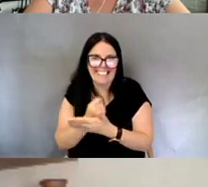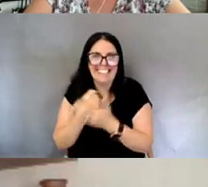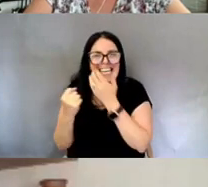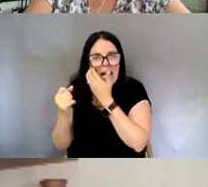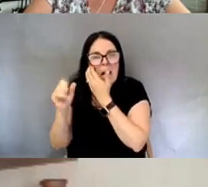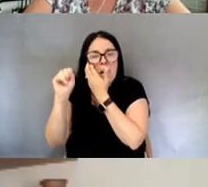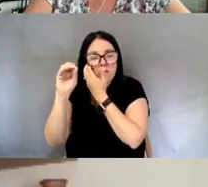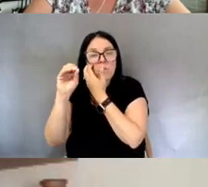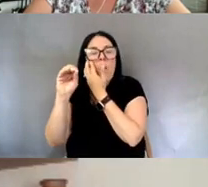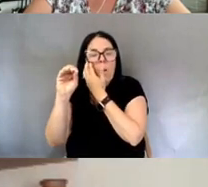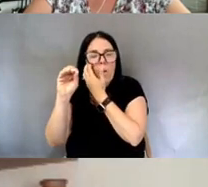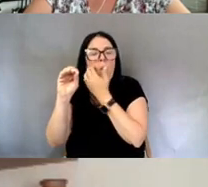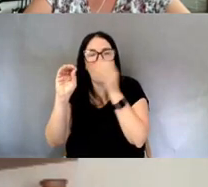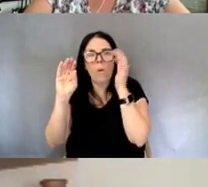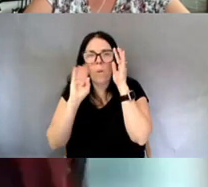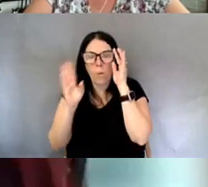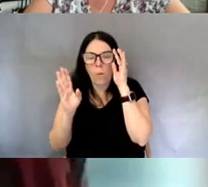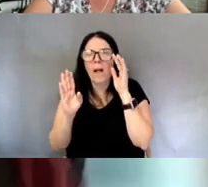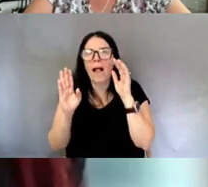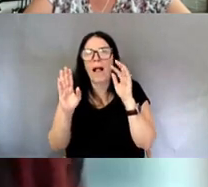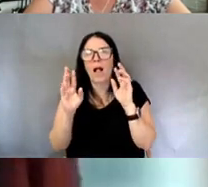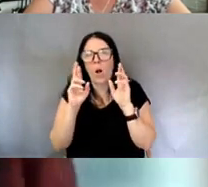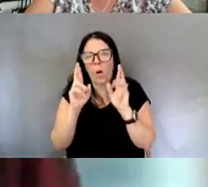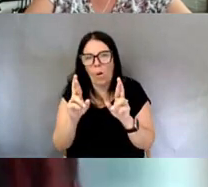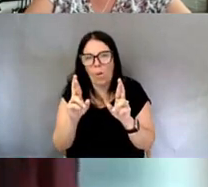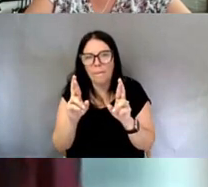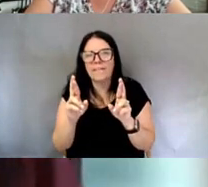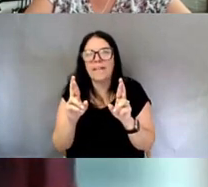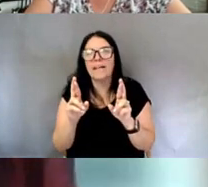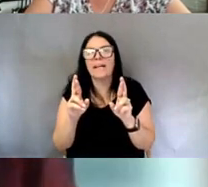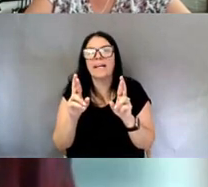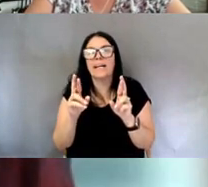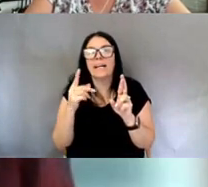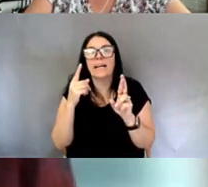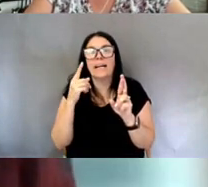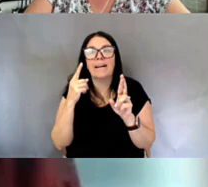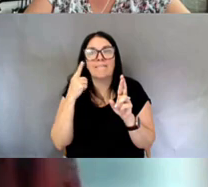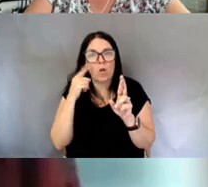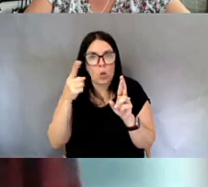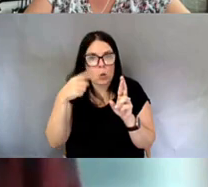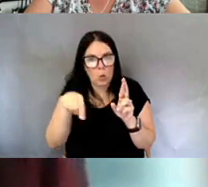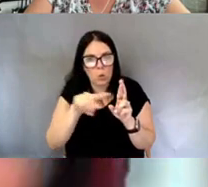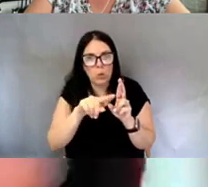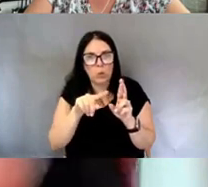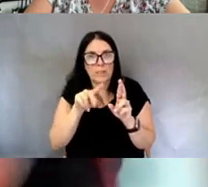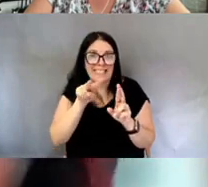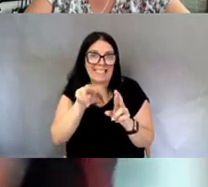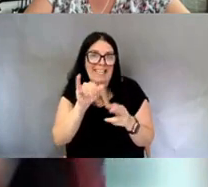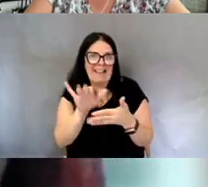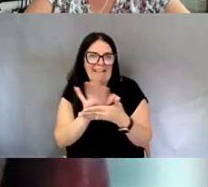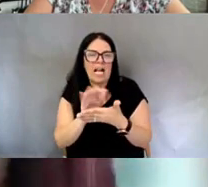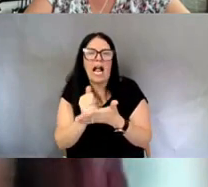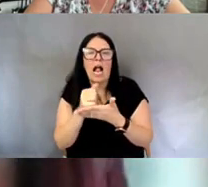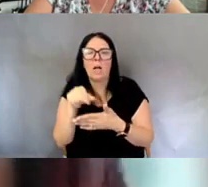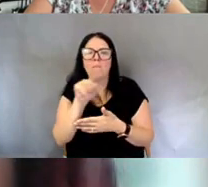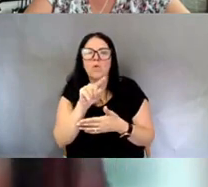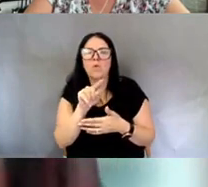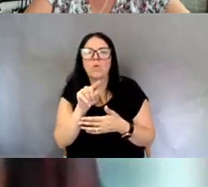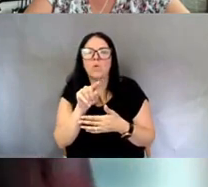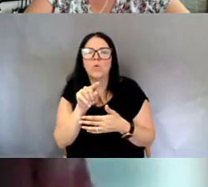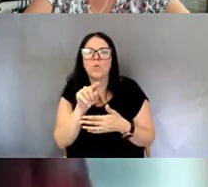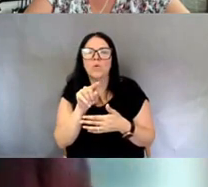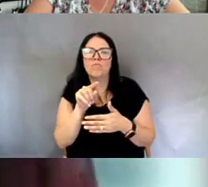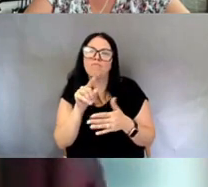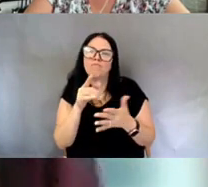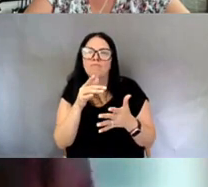So it'll be hopefully for you all a chance to kind of extend the